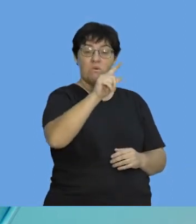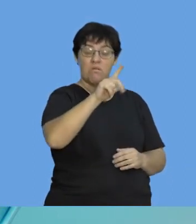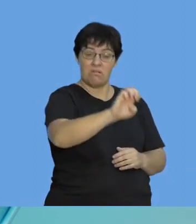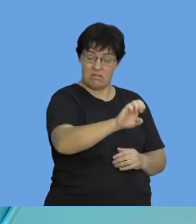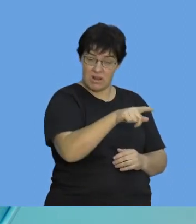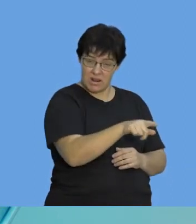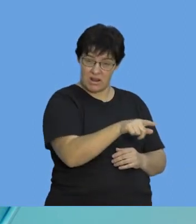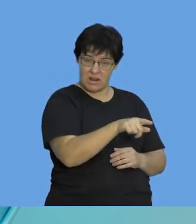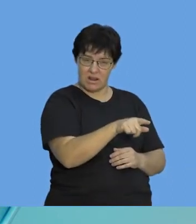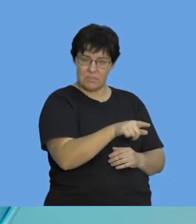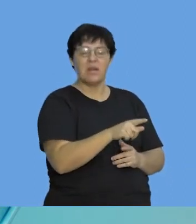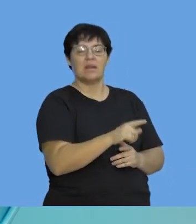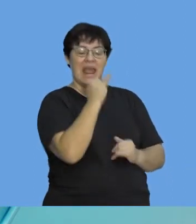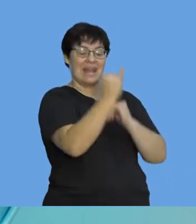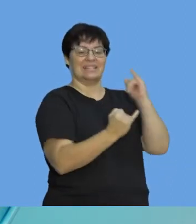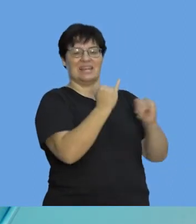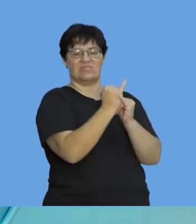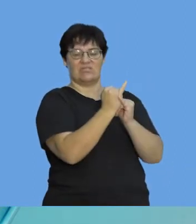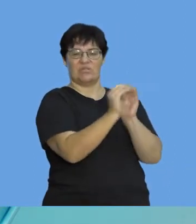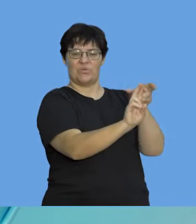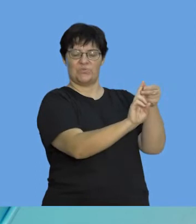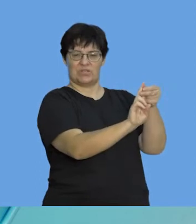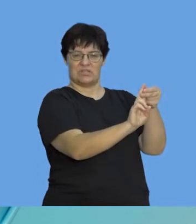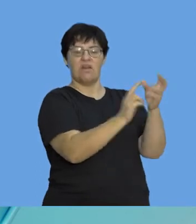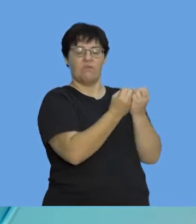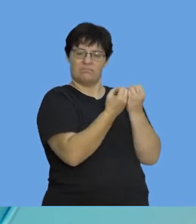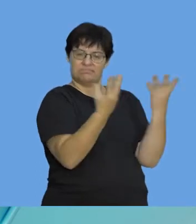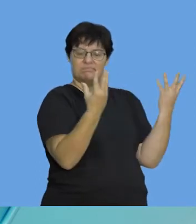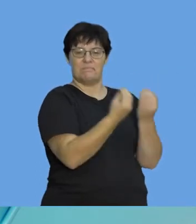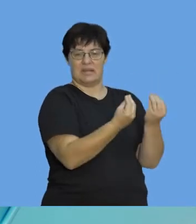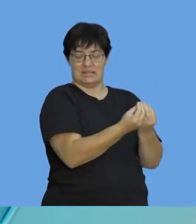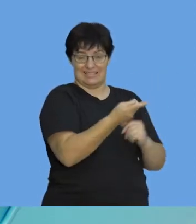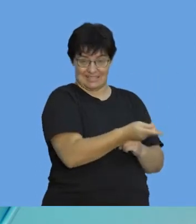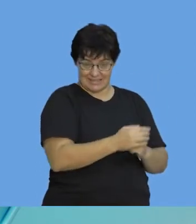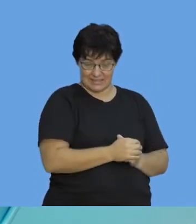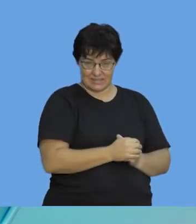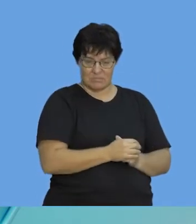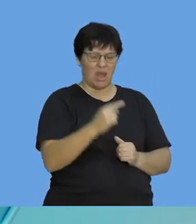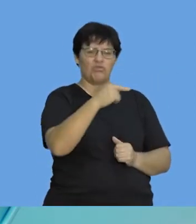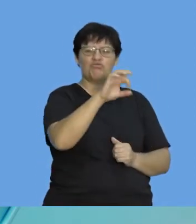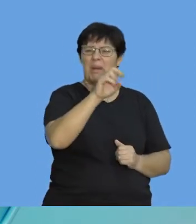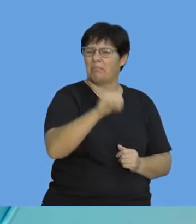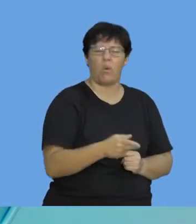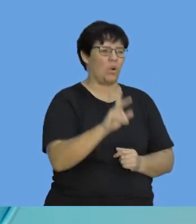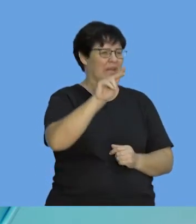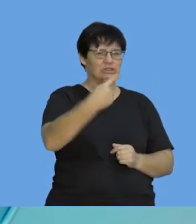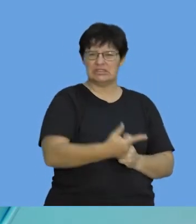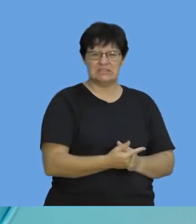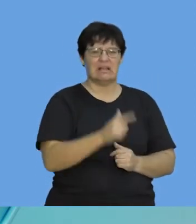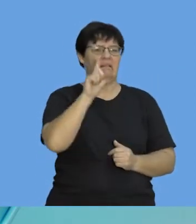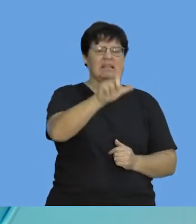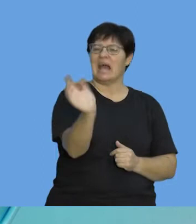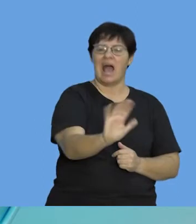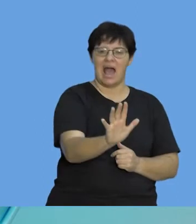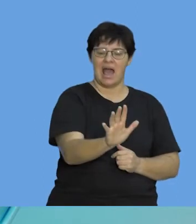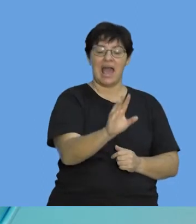standard international unit for quantity of matter. So we don't talk grams, we don't talk kilograms, liters. The SI unit is the